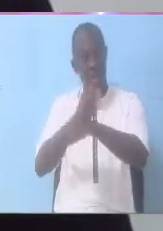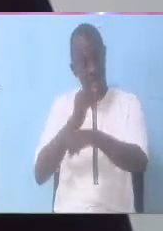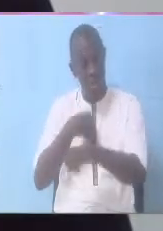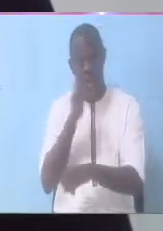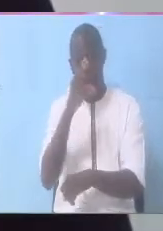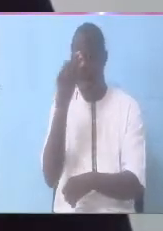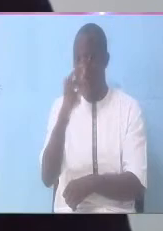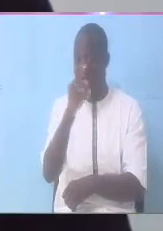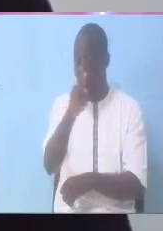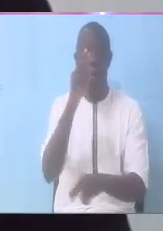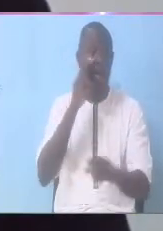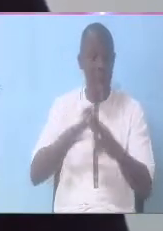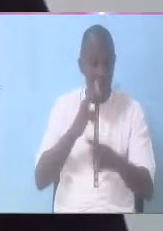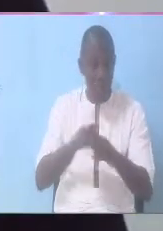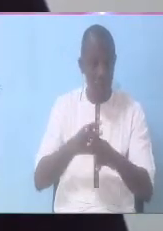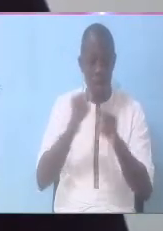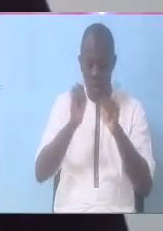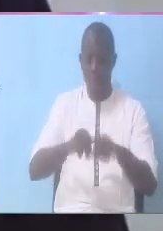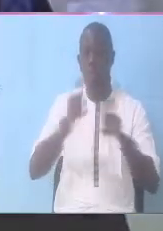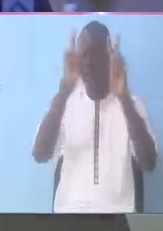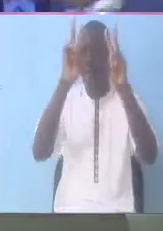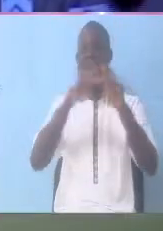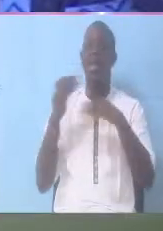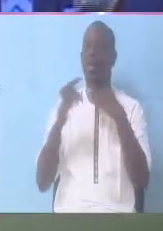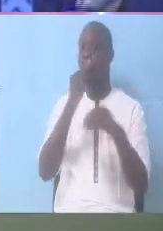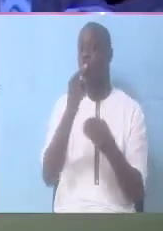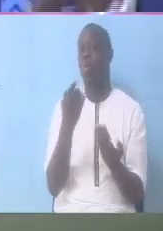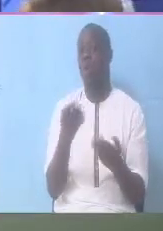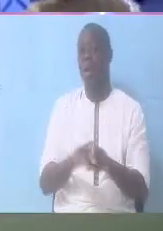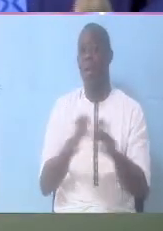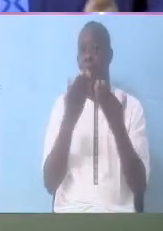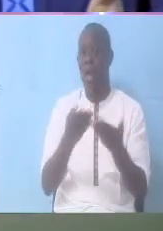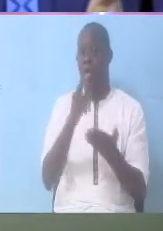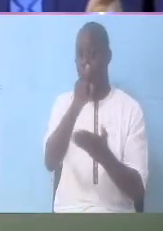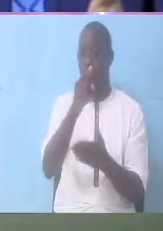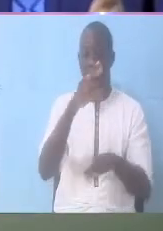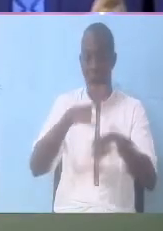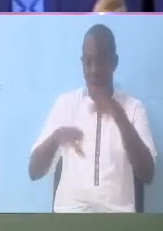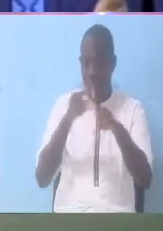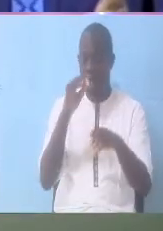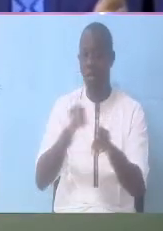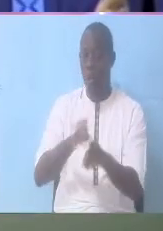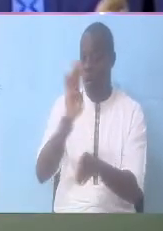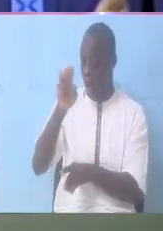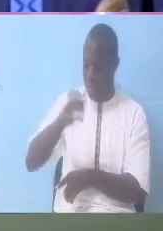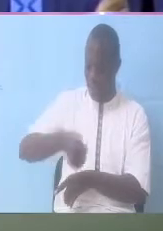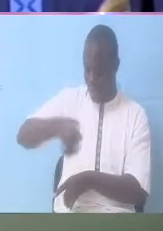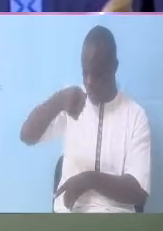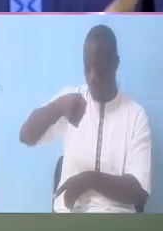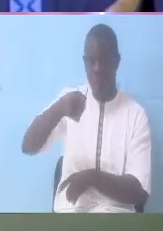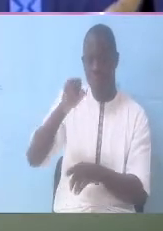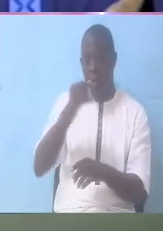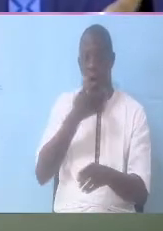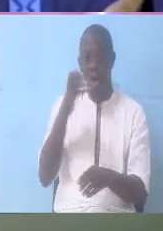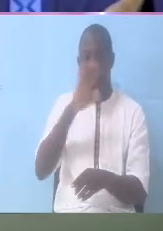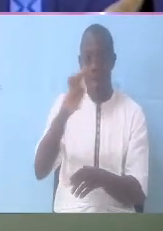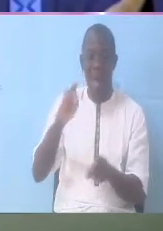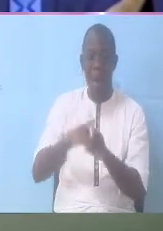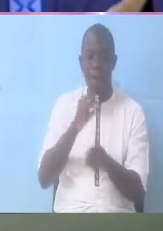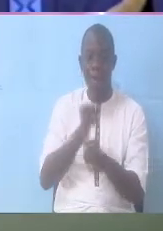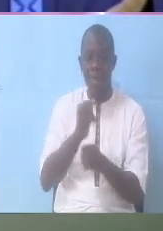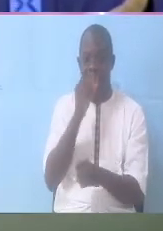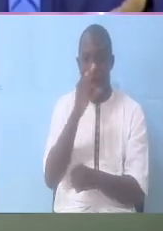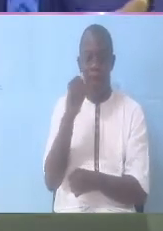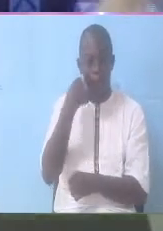speaking, I am not avoiding, because I hold the Quran and swear. I have to. No. I give